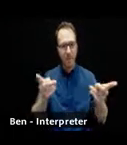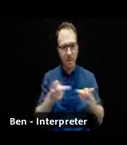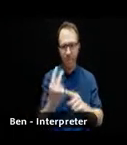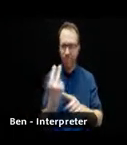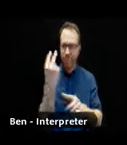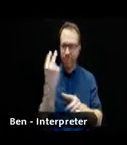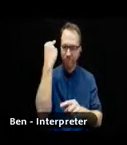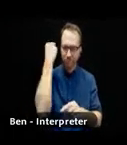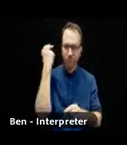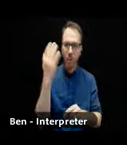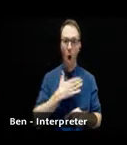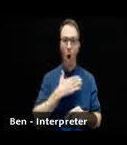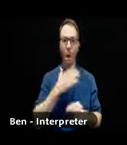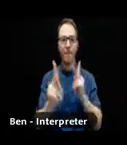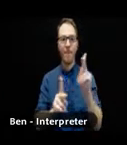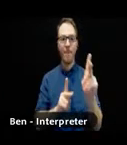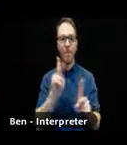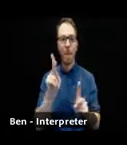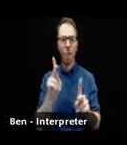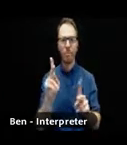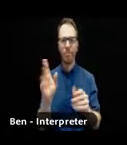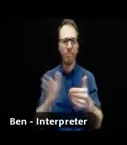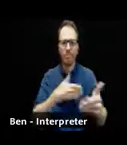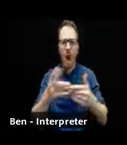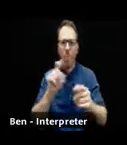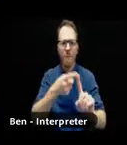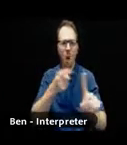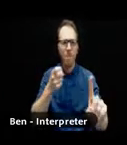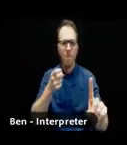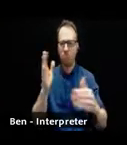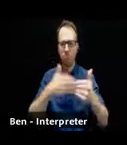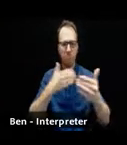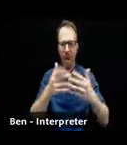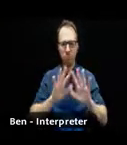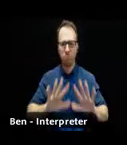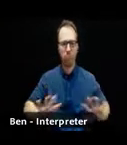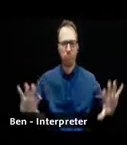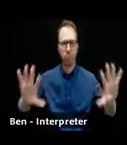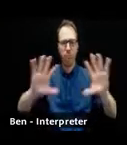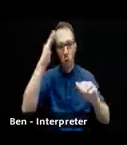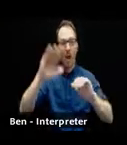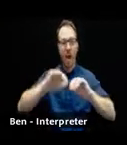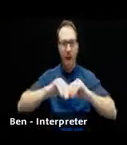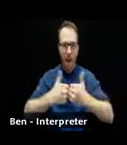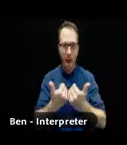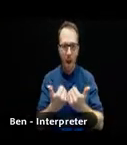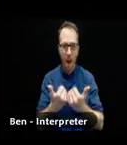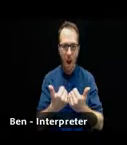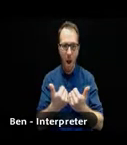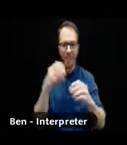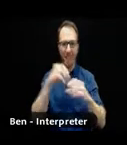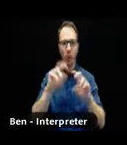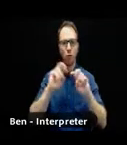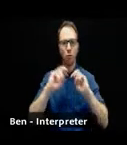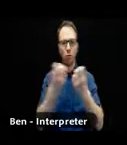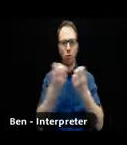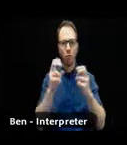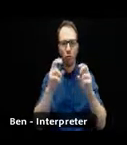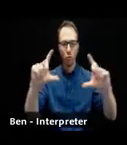where our people, no matter where we come from in the world, knew how to be in a circle and